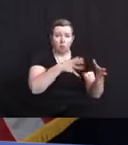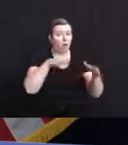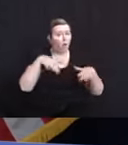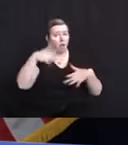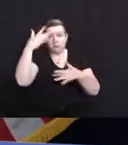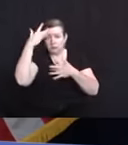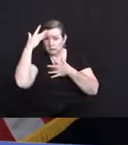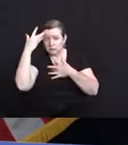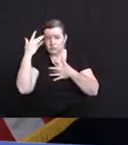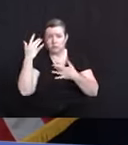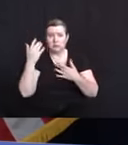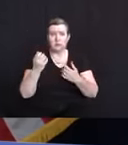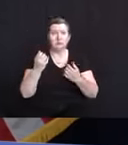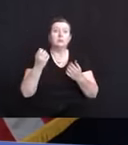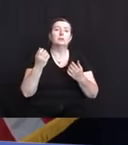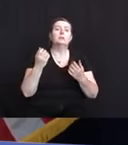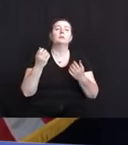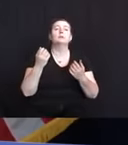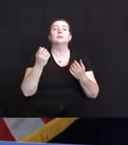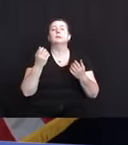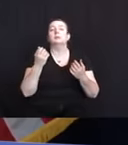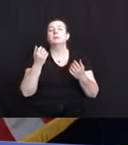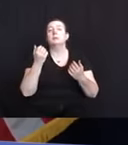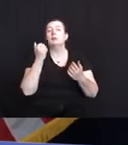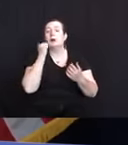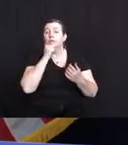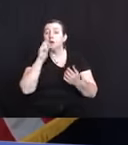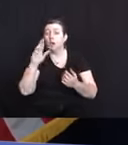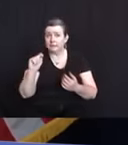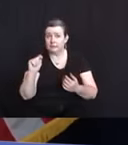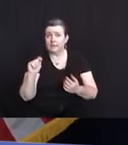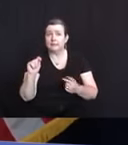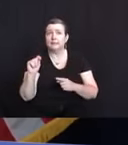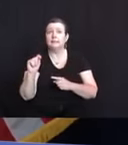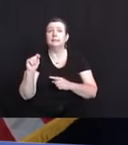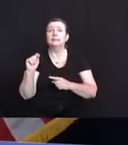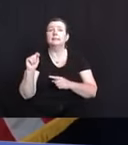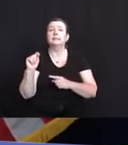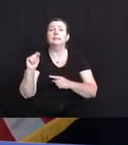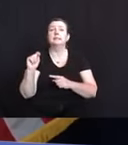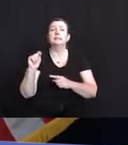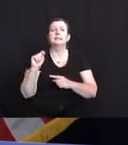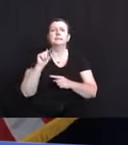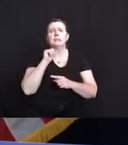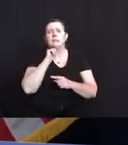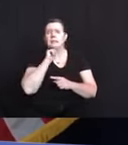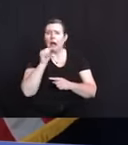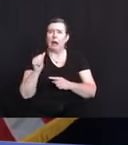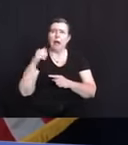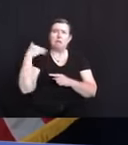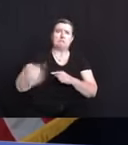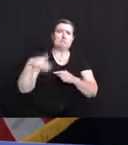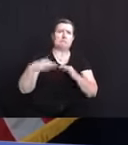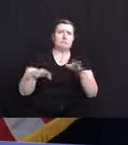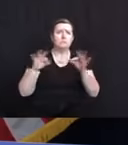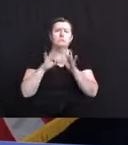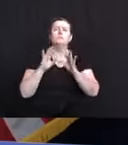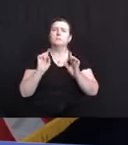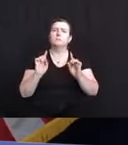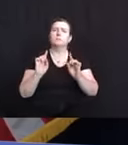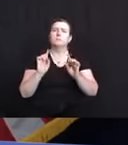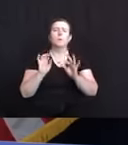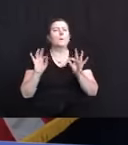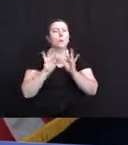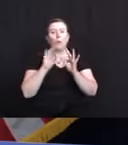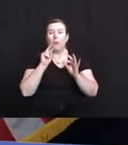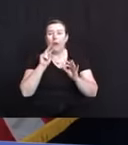The day-to-day RT isn't necessarily as critical as the overall trend in the RT over